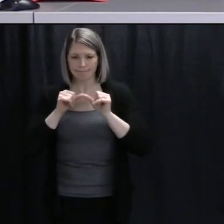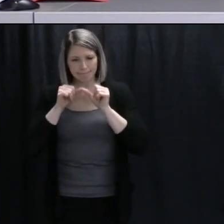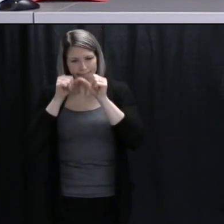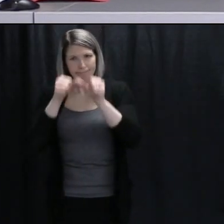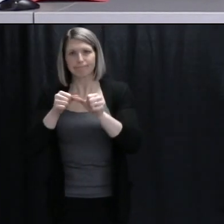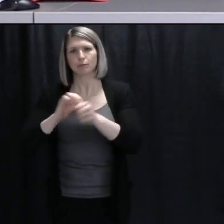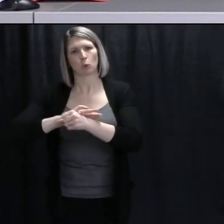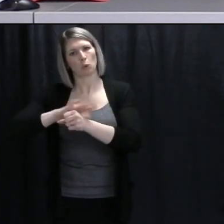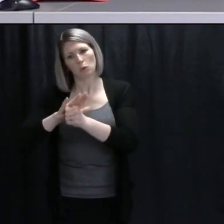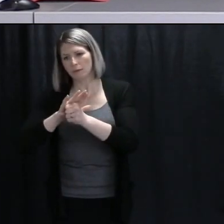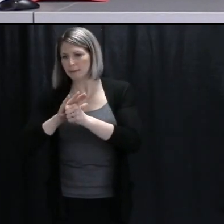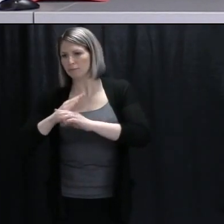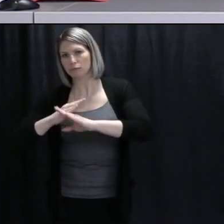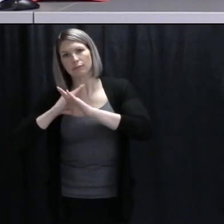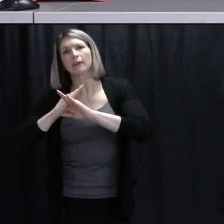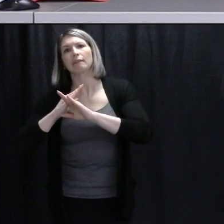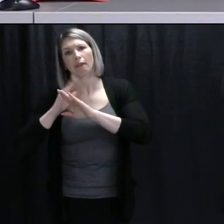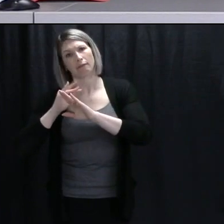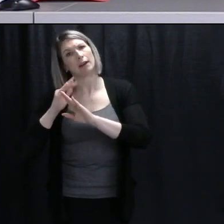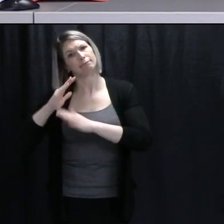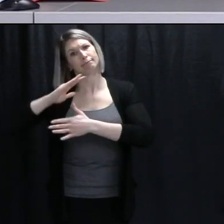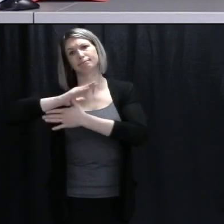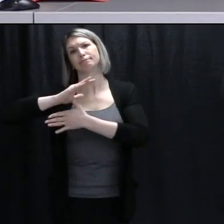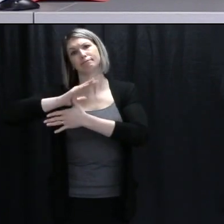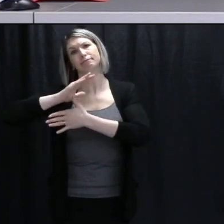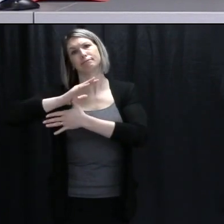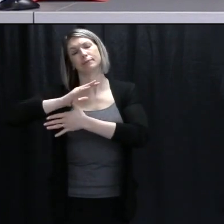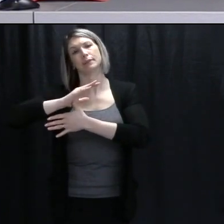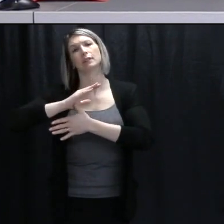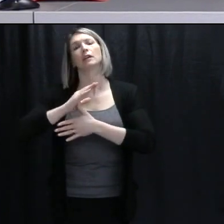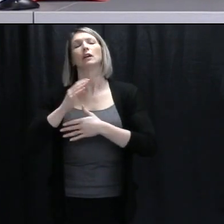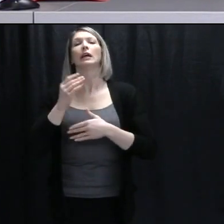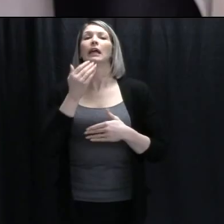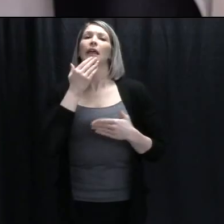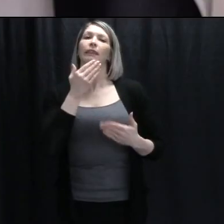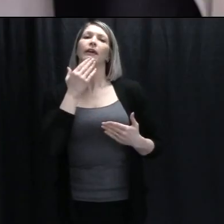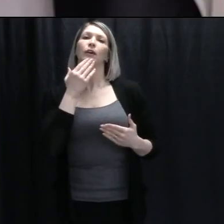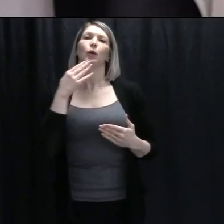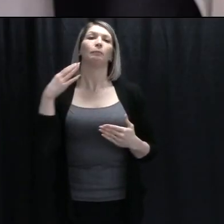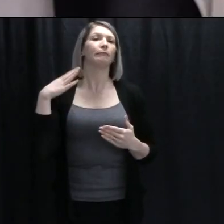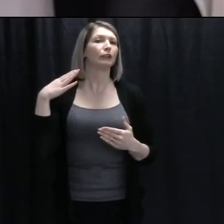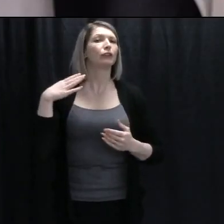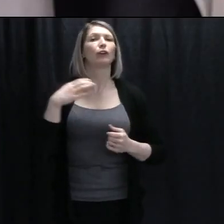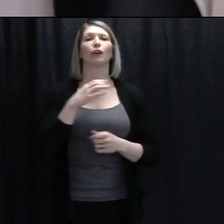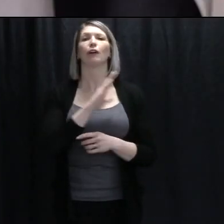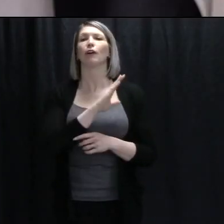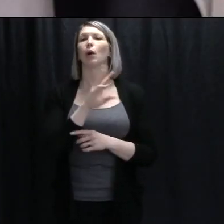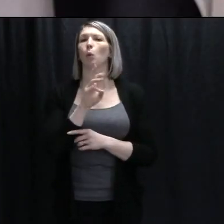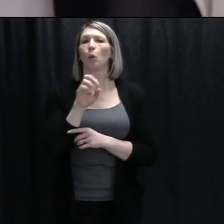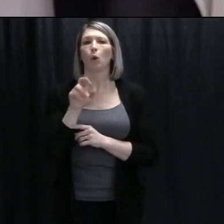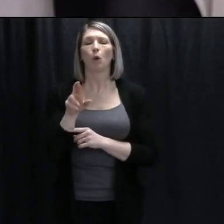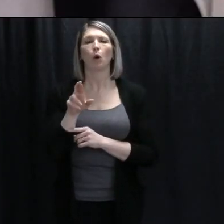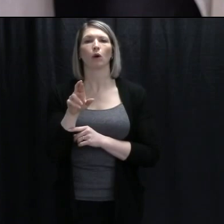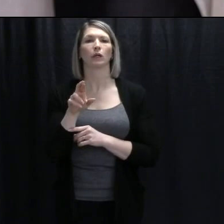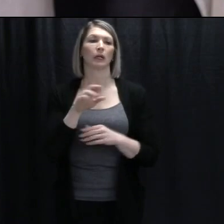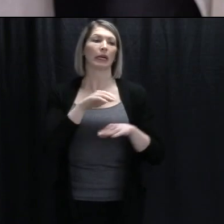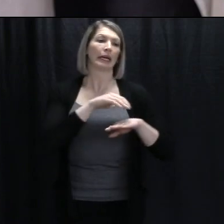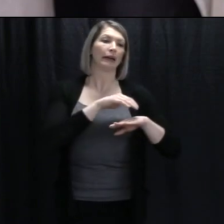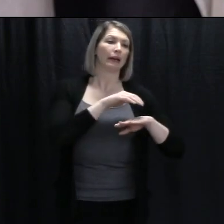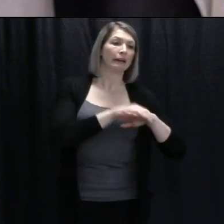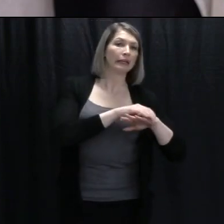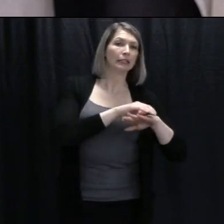all critically important during this time. So I too want to thank the Minister, his department, our school districts, both English